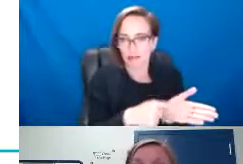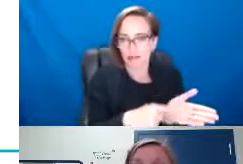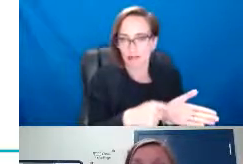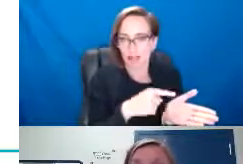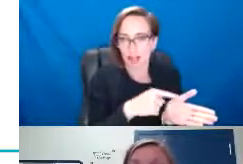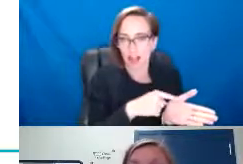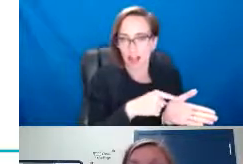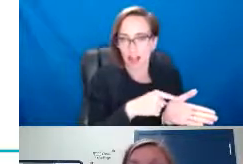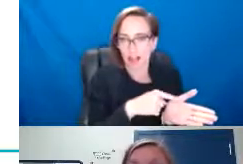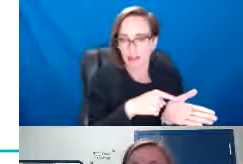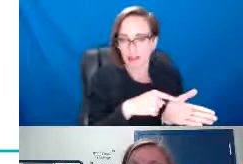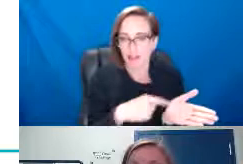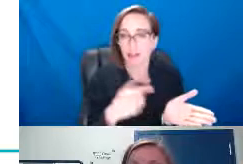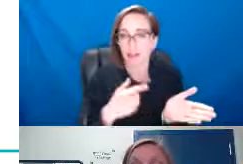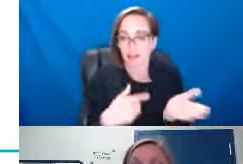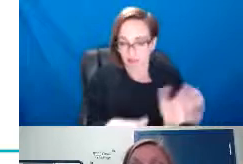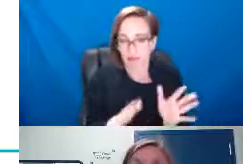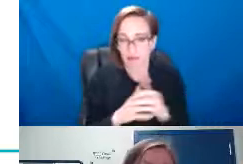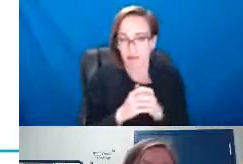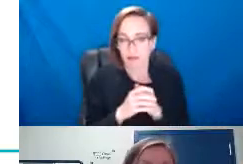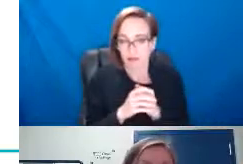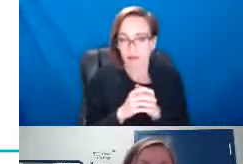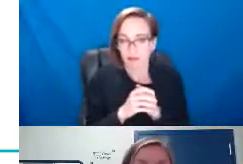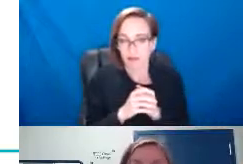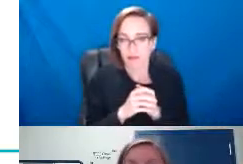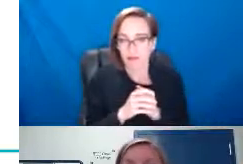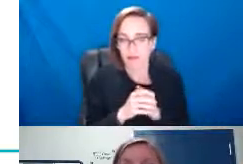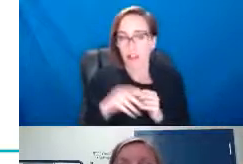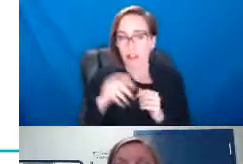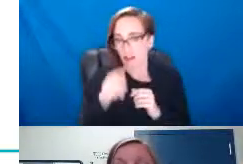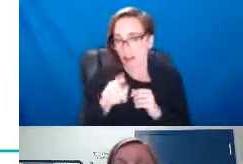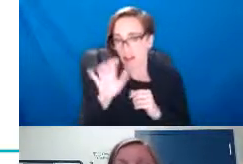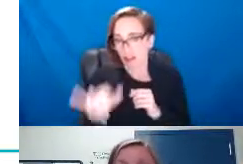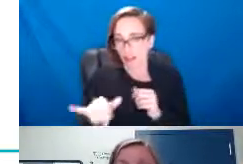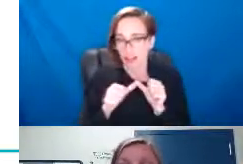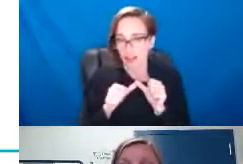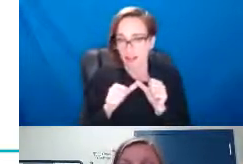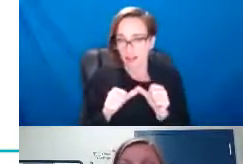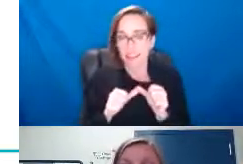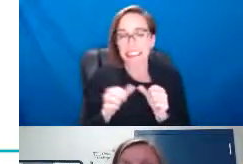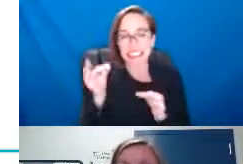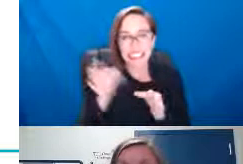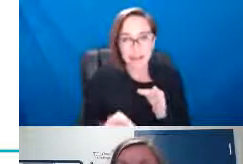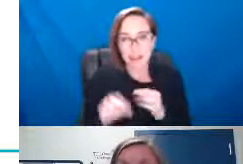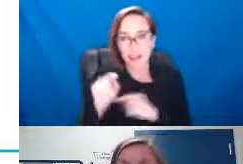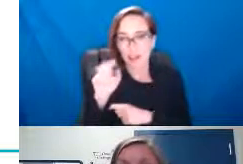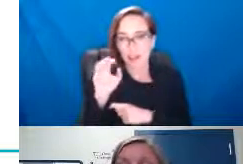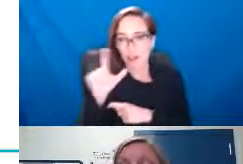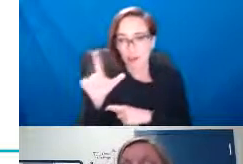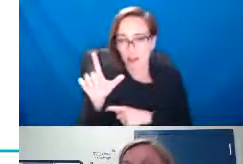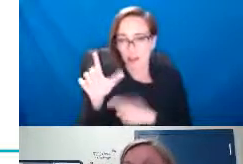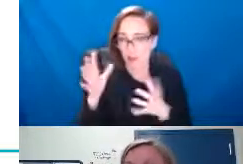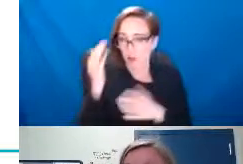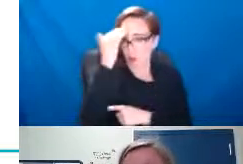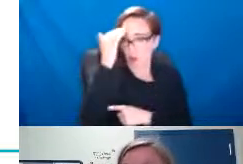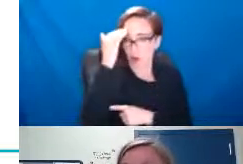go in and start writing my next word. This goes on. It's a very simple tool to have, and